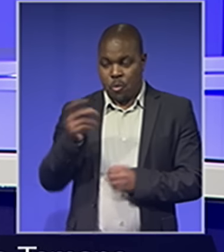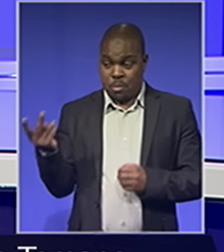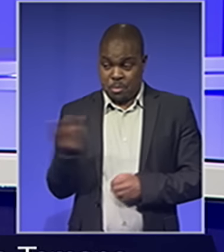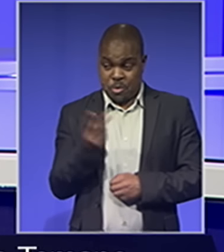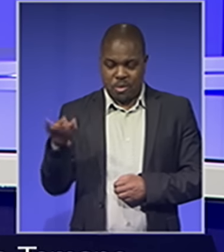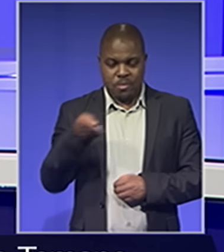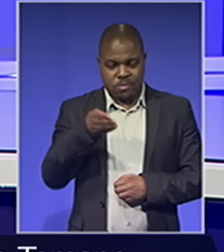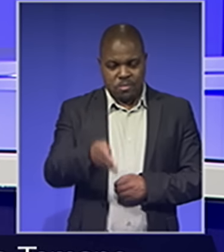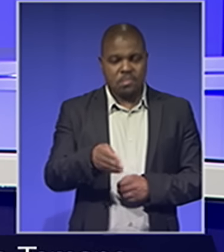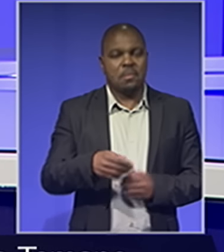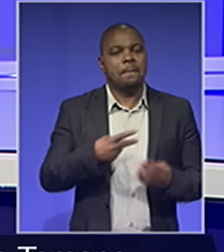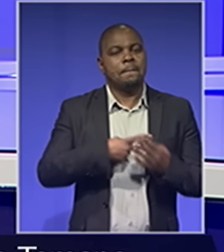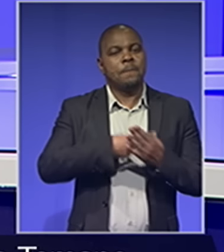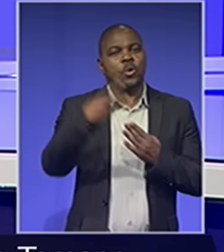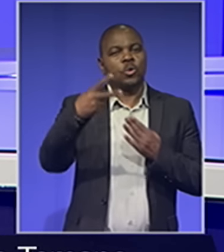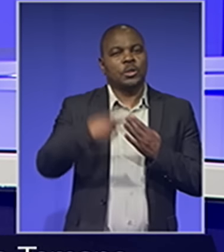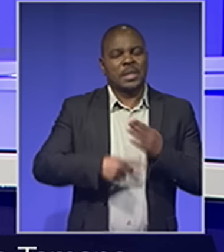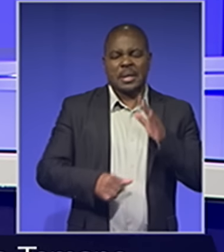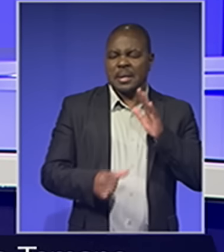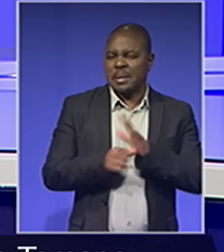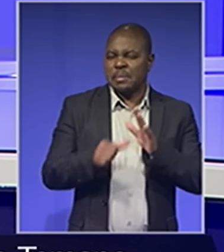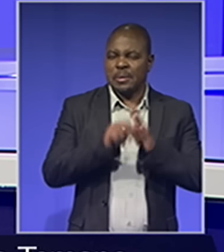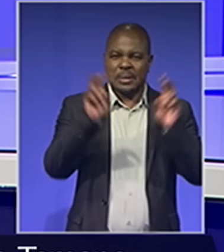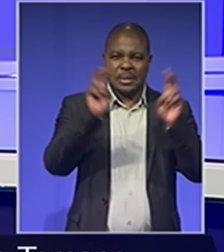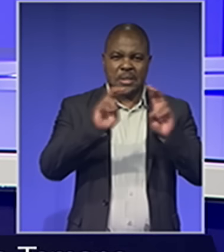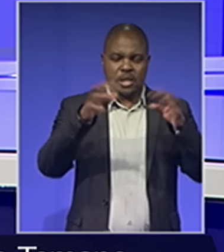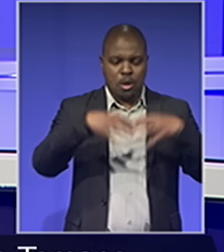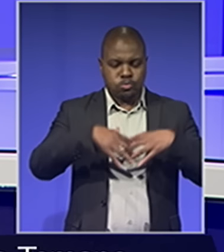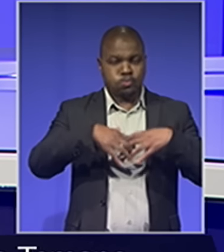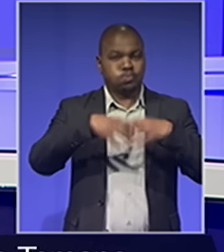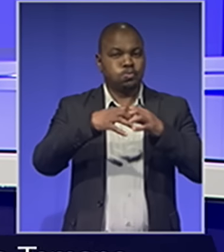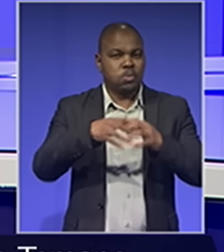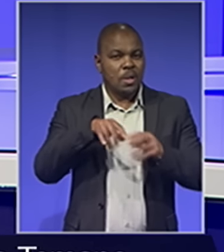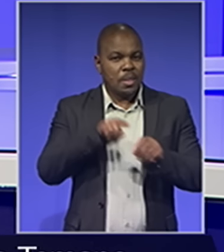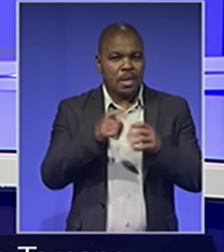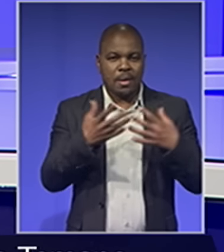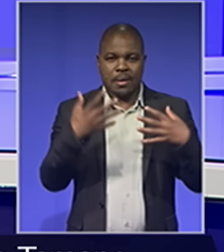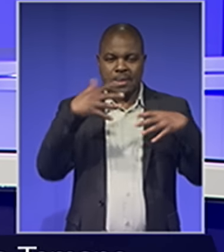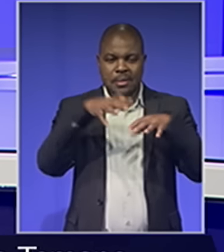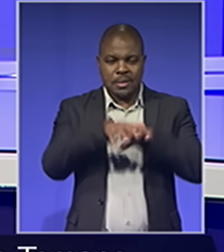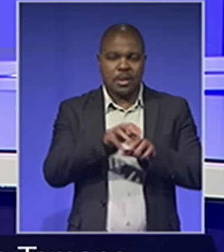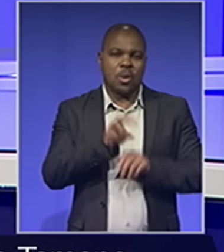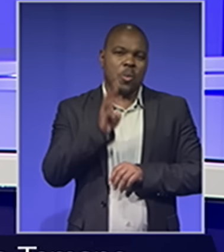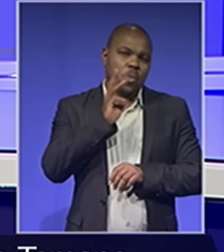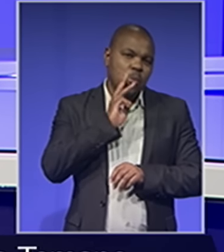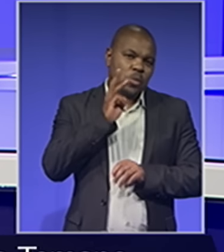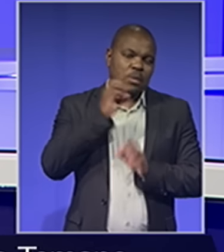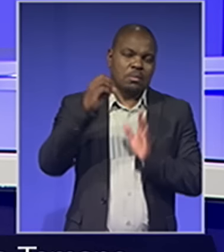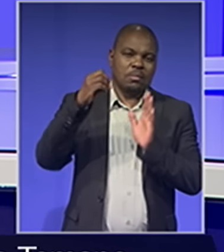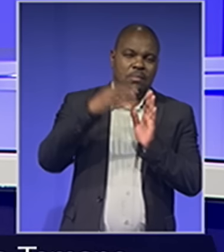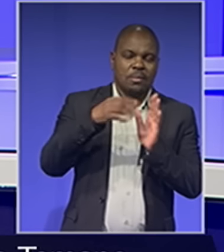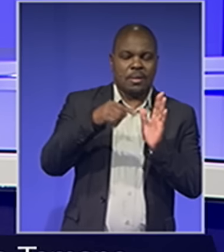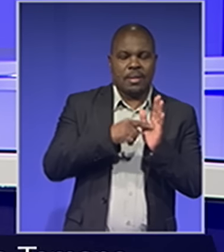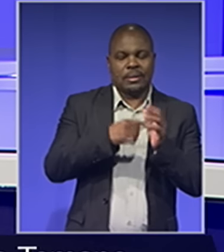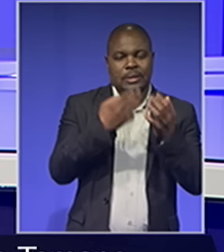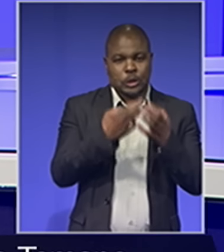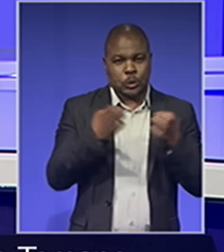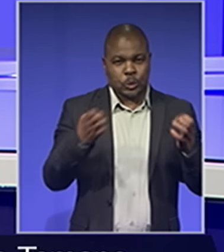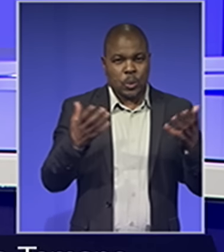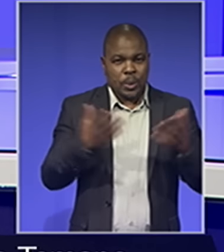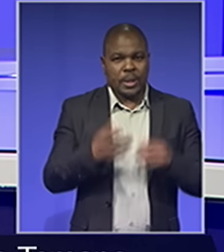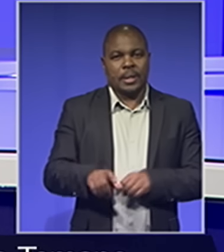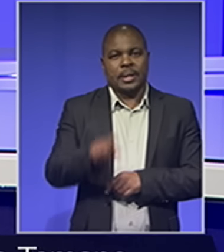tiragalo ya go thankgolola projeke e botlhokwa ya energy ya Integrated Hydrocarbons Infrastructure Facility